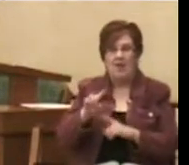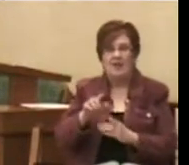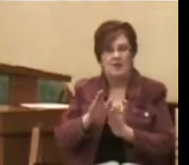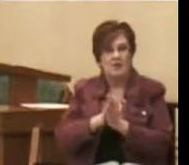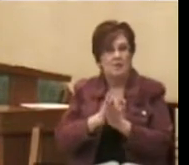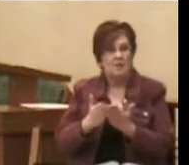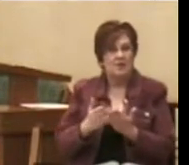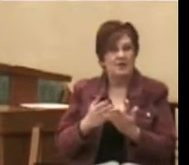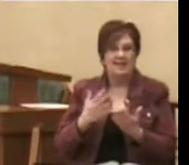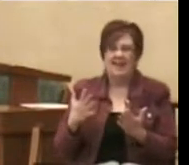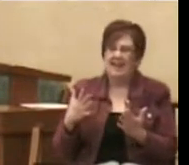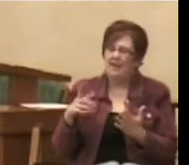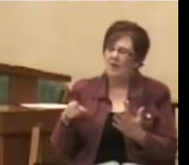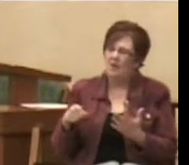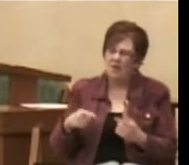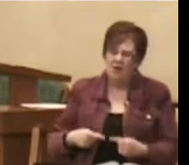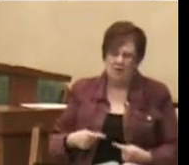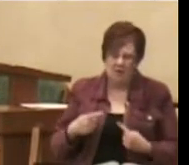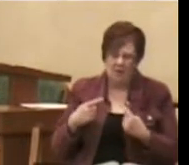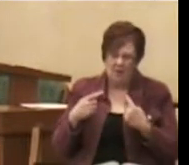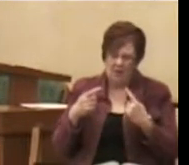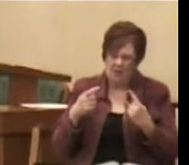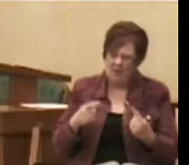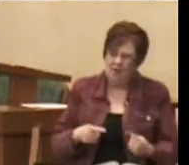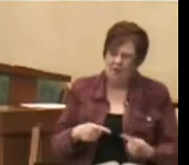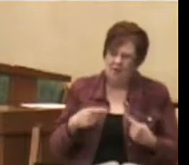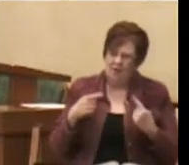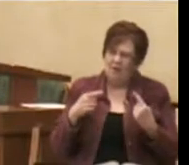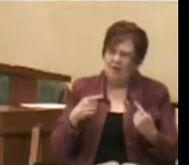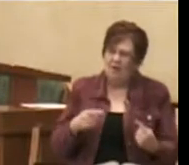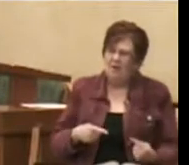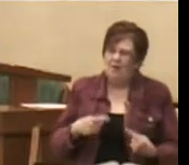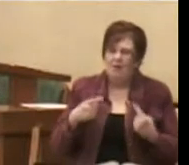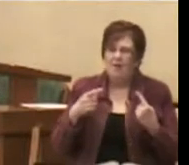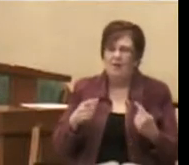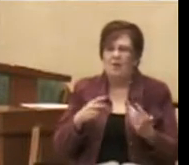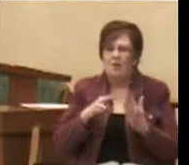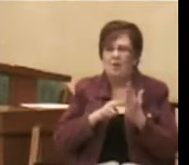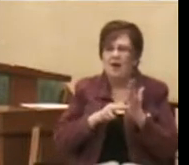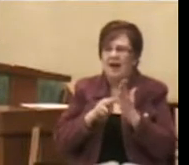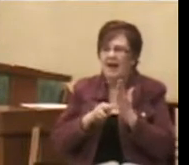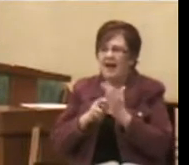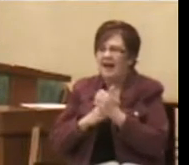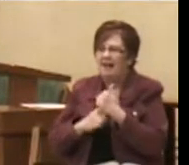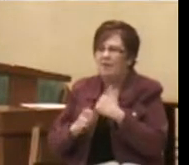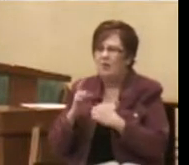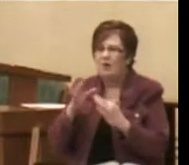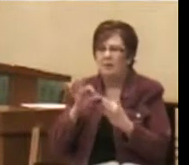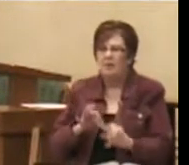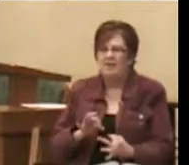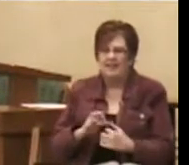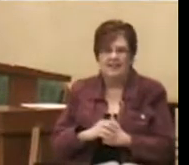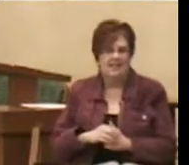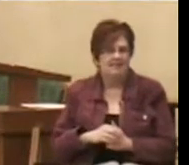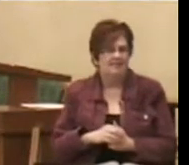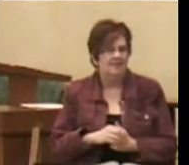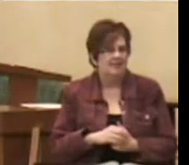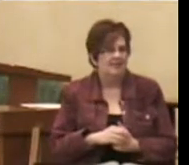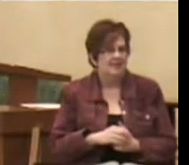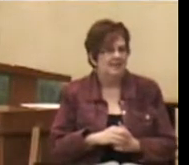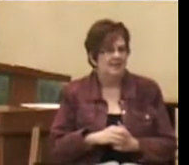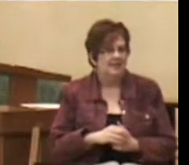had been giving her so much trouble over the previous months, and she read every one perfectly.